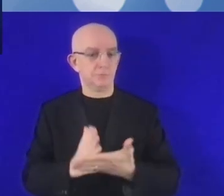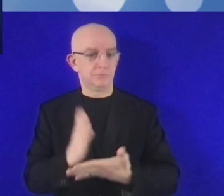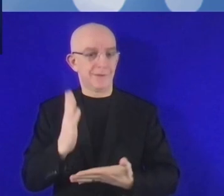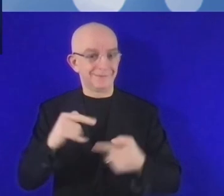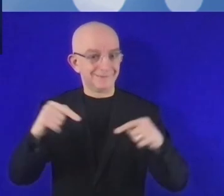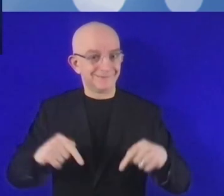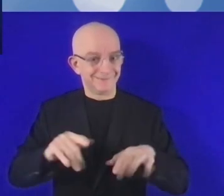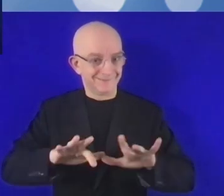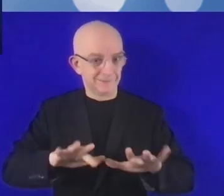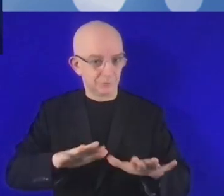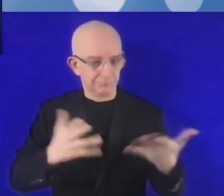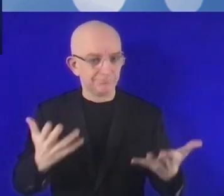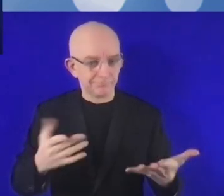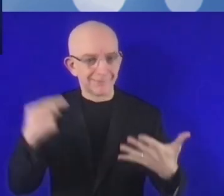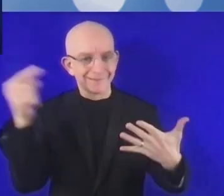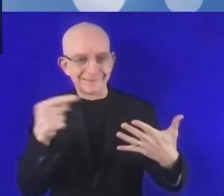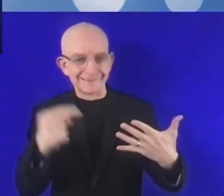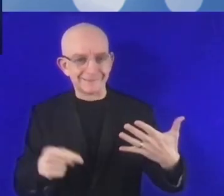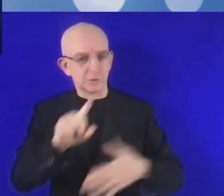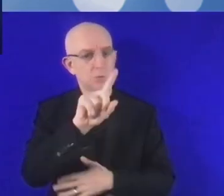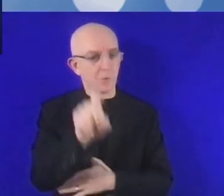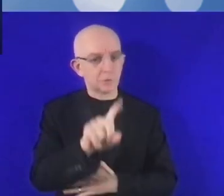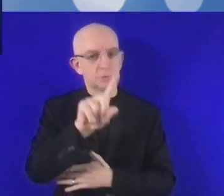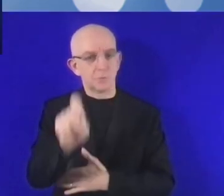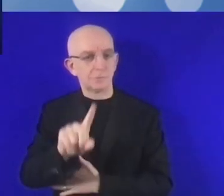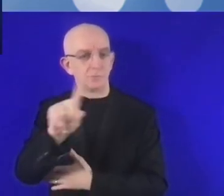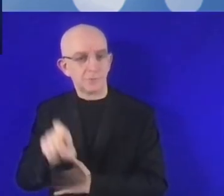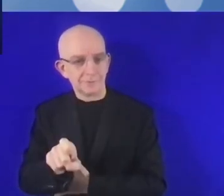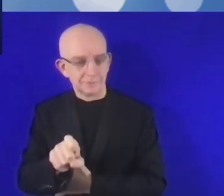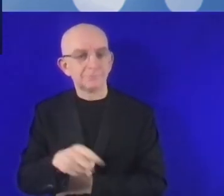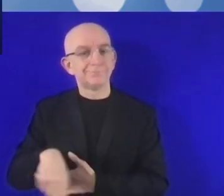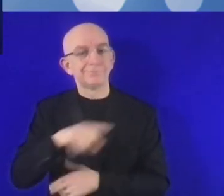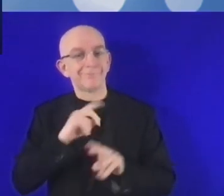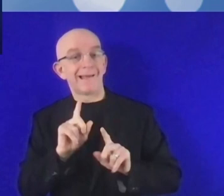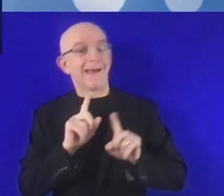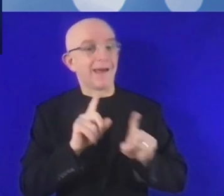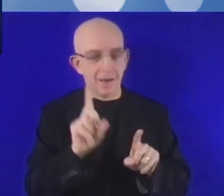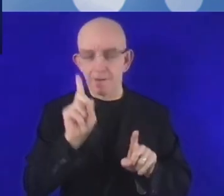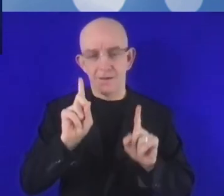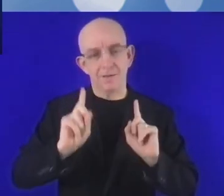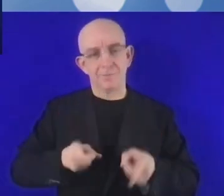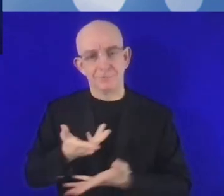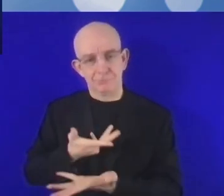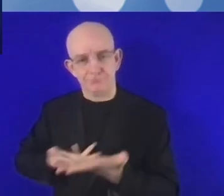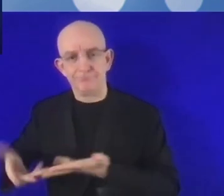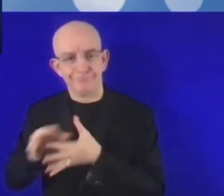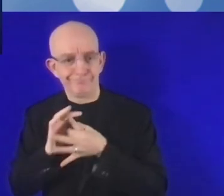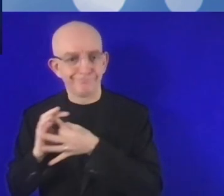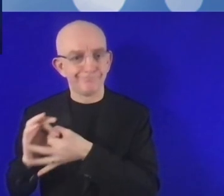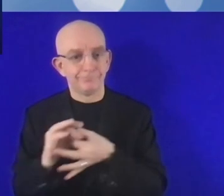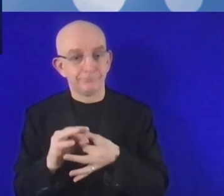country, by a region, or by a group of stakeholders. What we really need is a